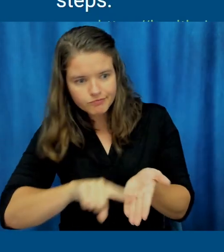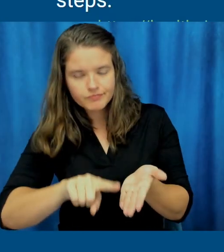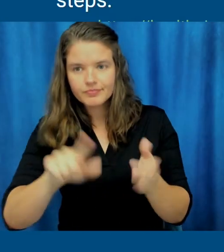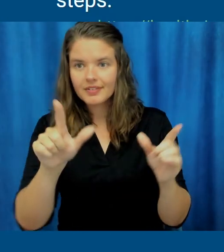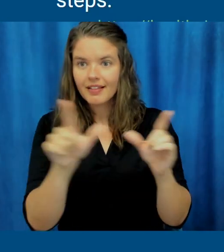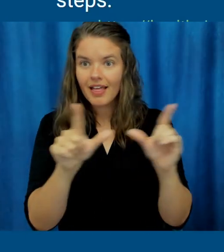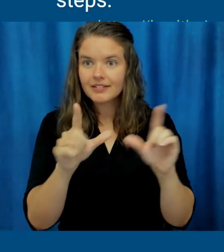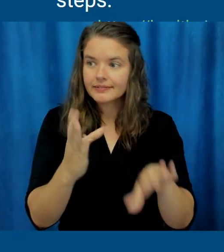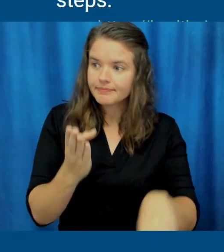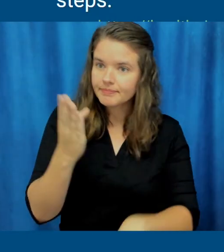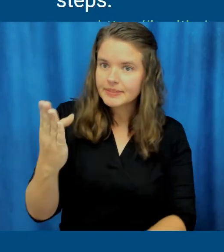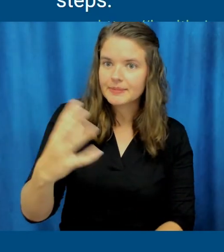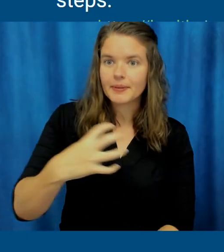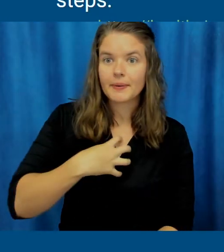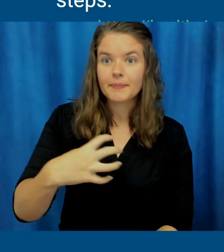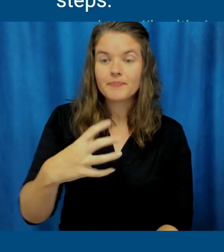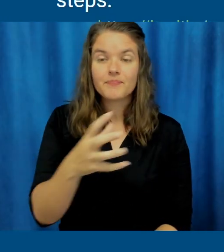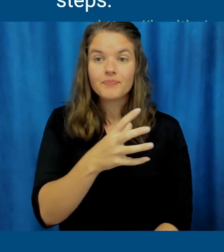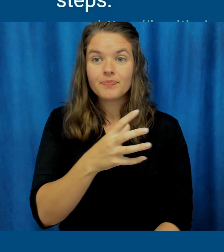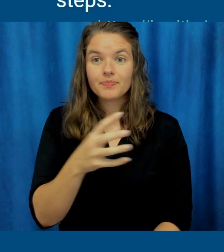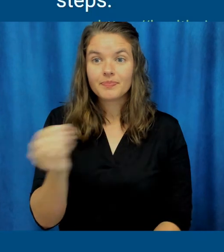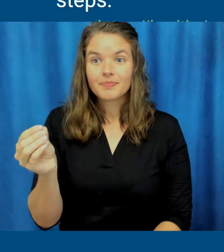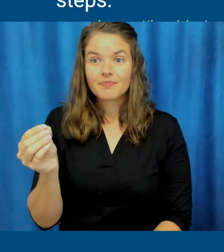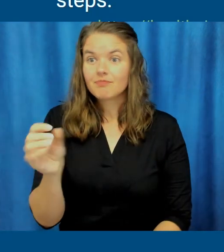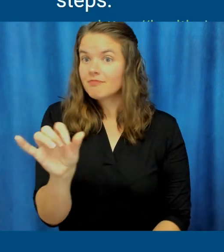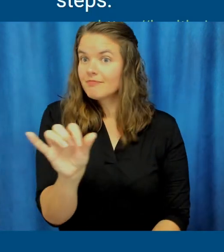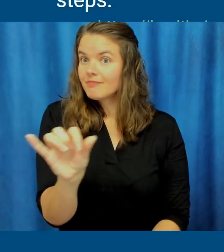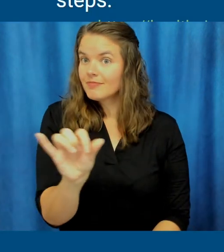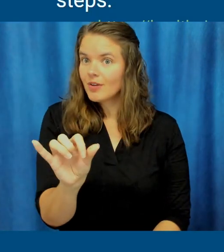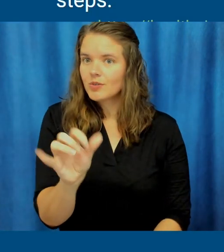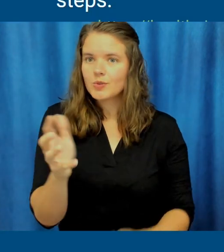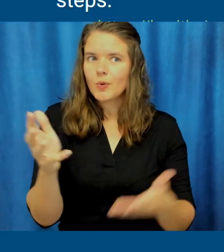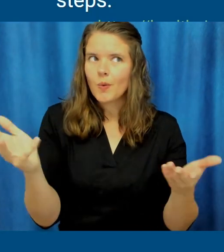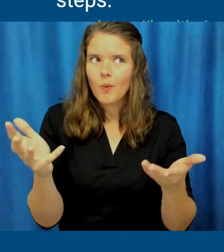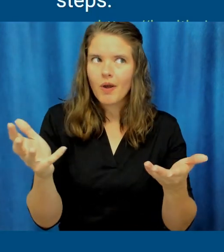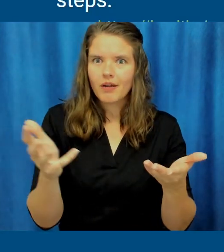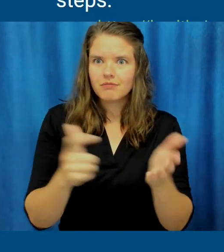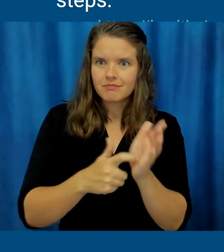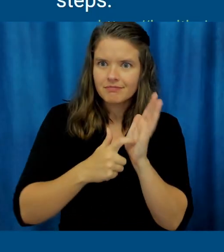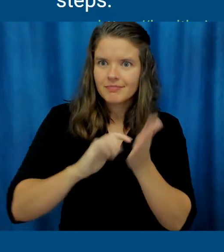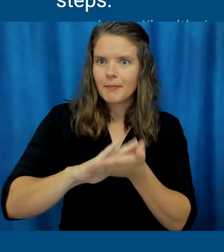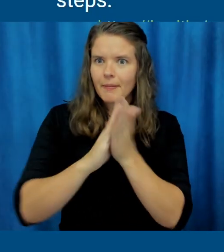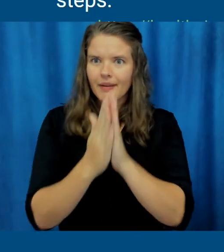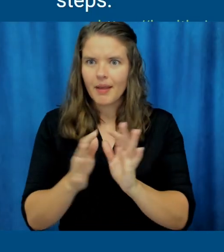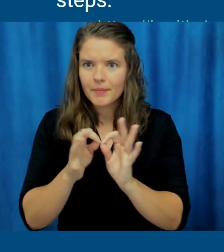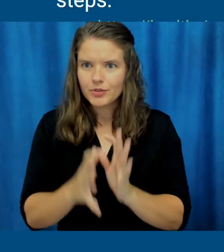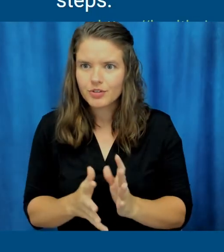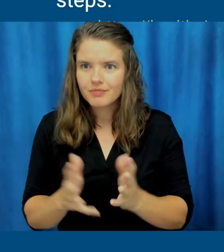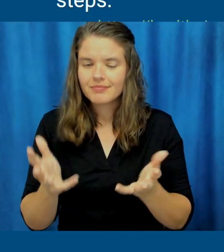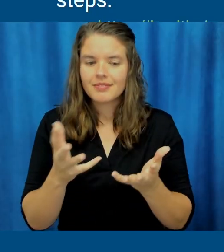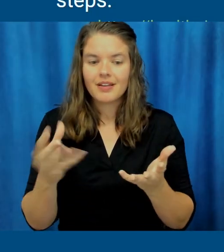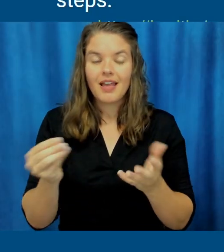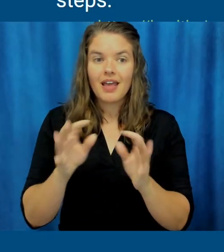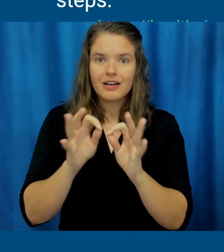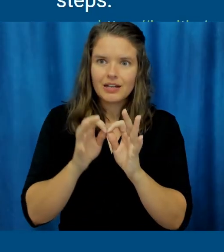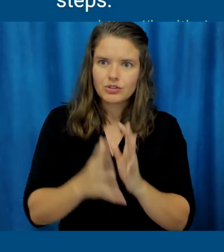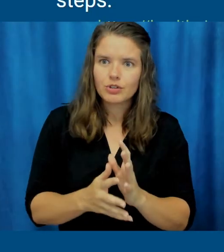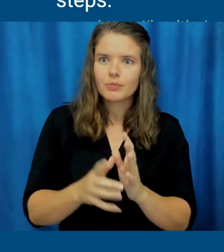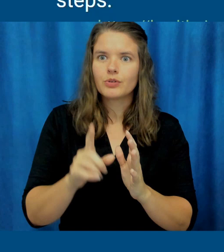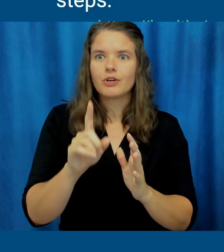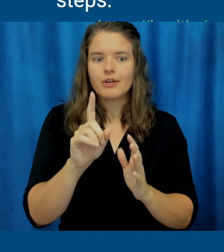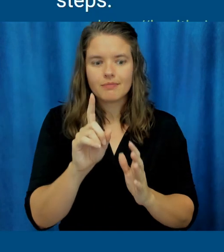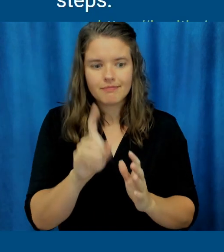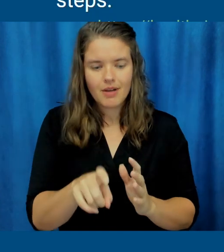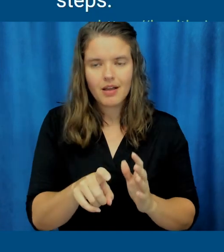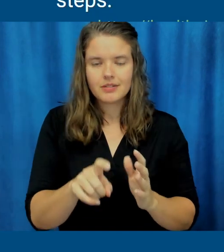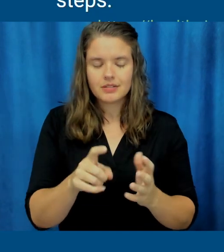license, how to submit a complaint, and also what it takes to become an interpreter and what that interpreter has to instill